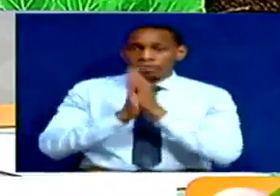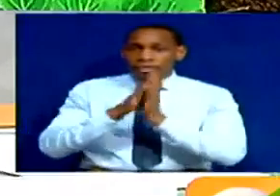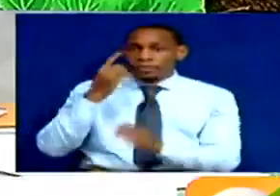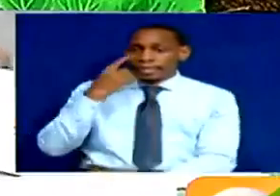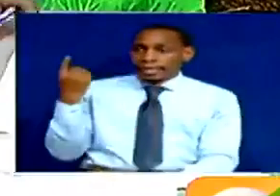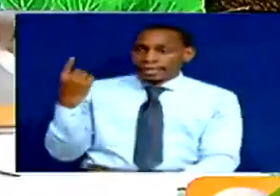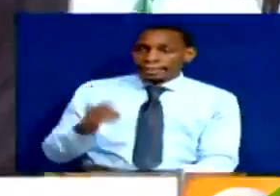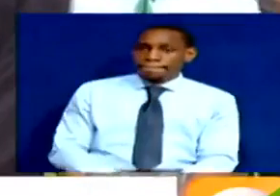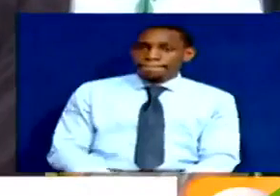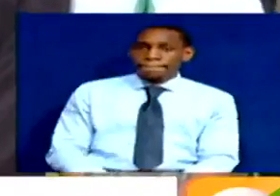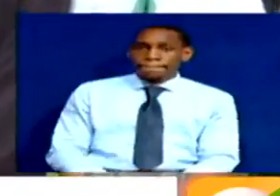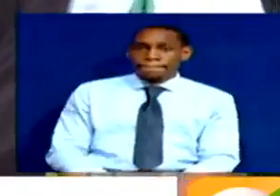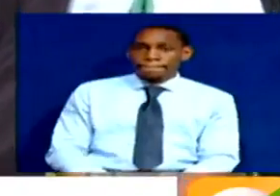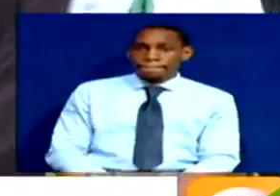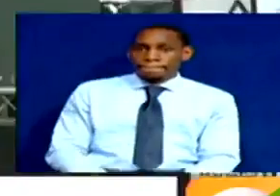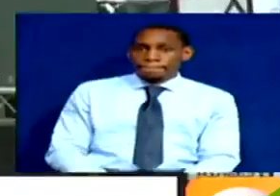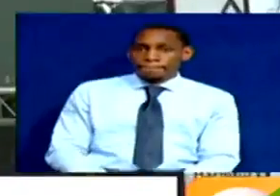look.